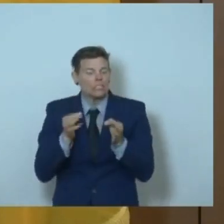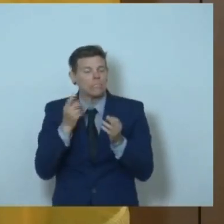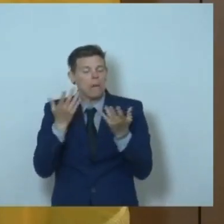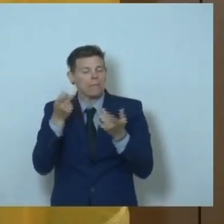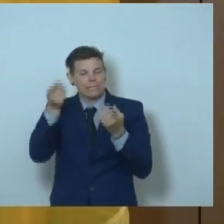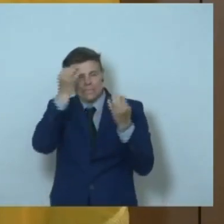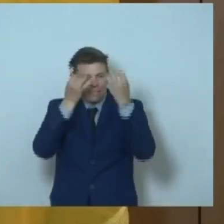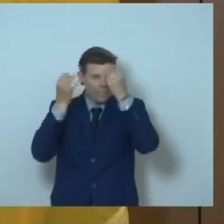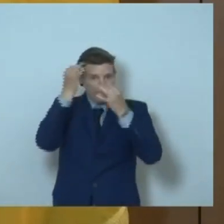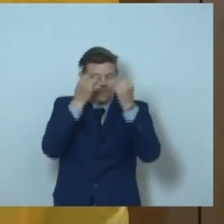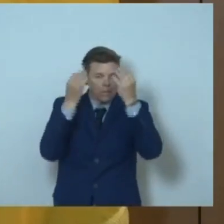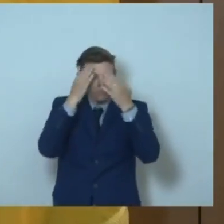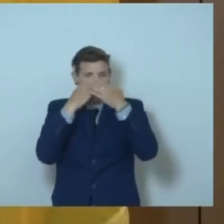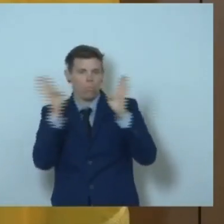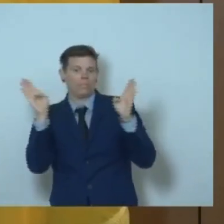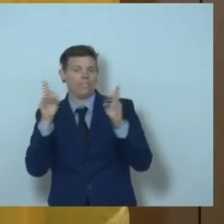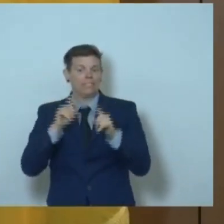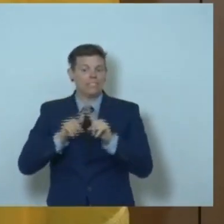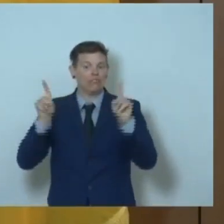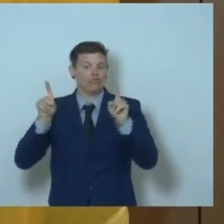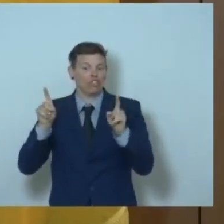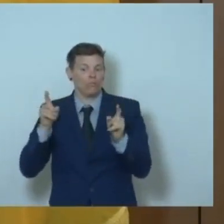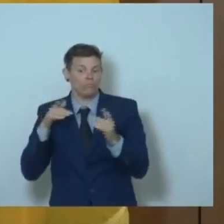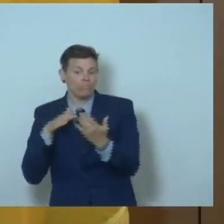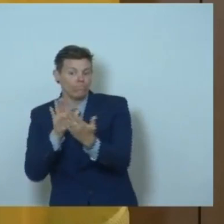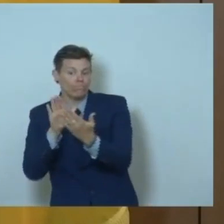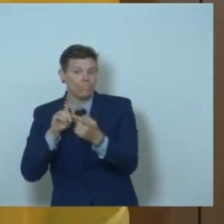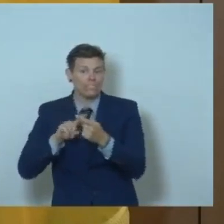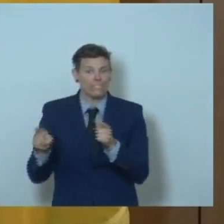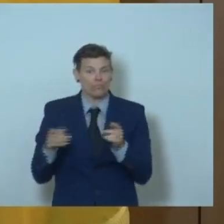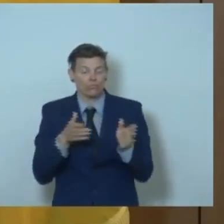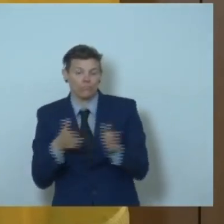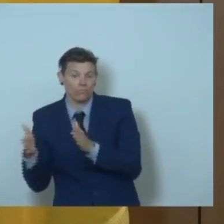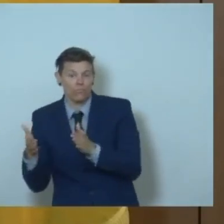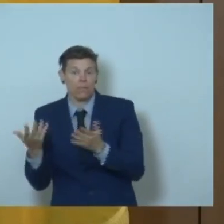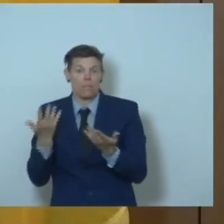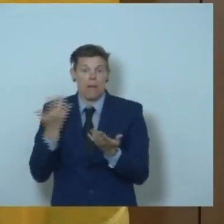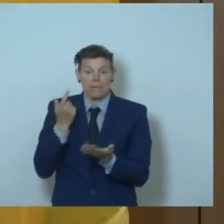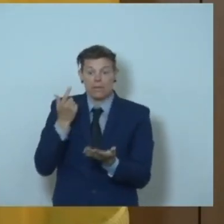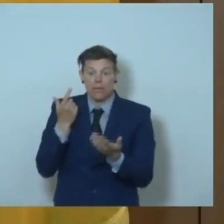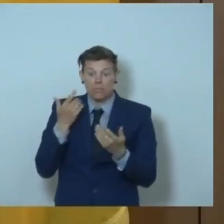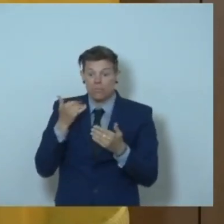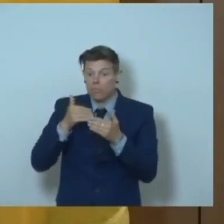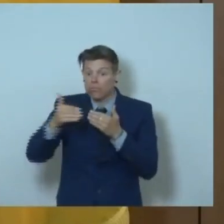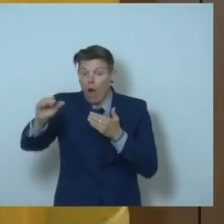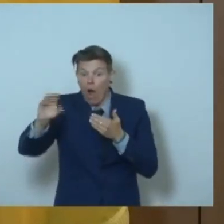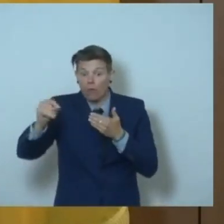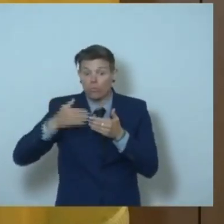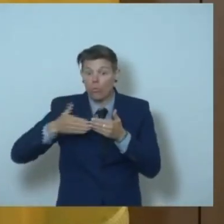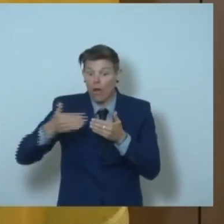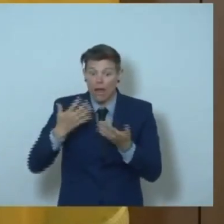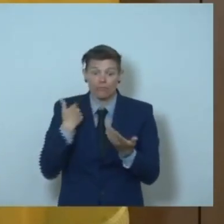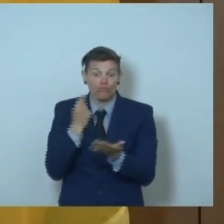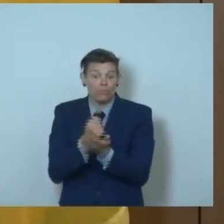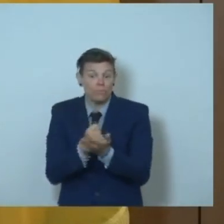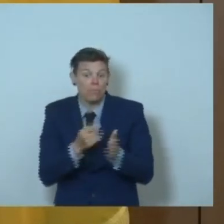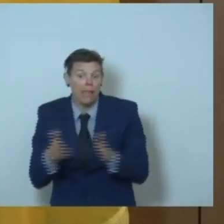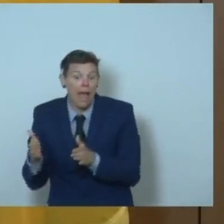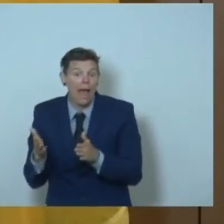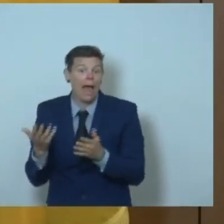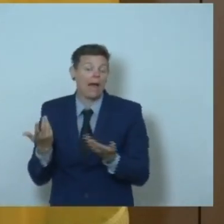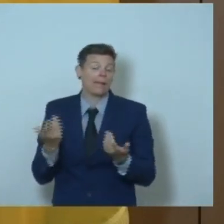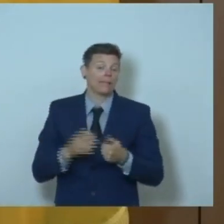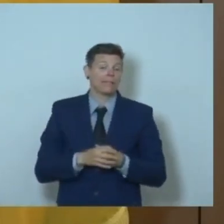shift. And there may be a treatment design I'm unaware of, and it could be a lot of things. But today, if you ask me, do